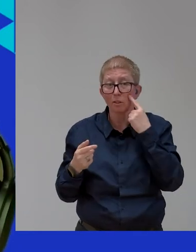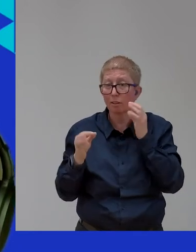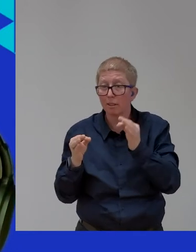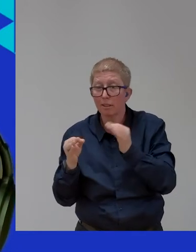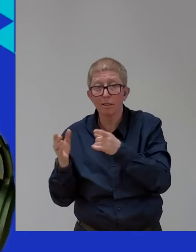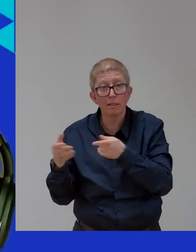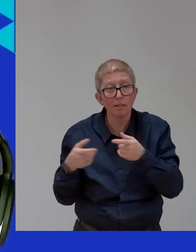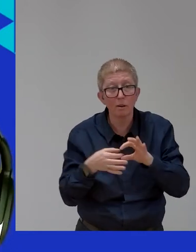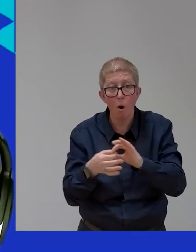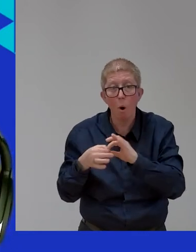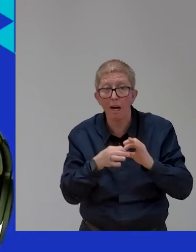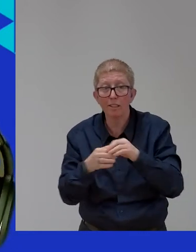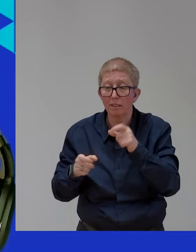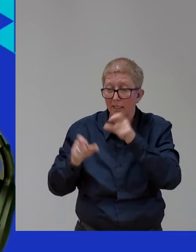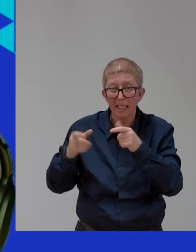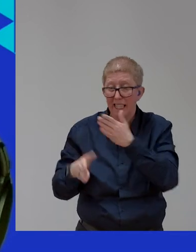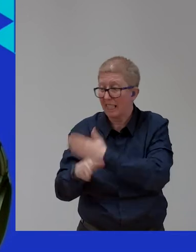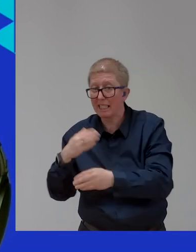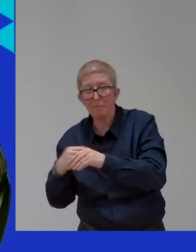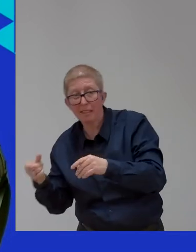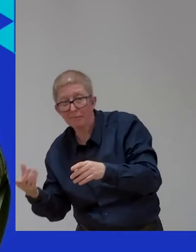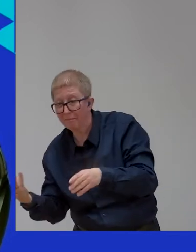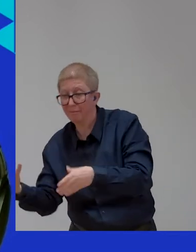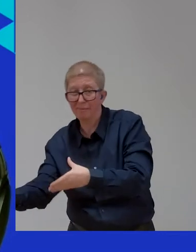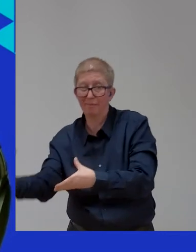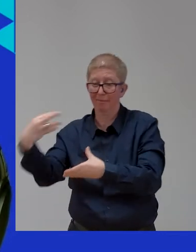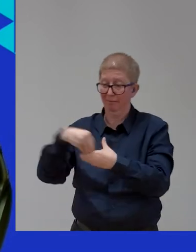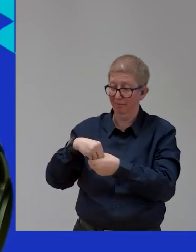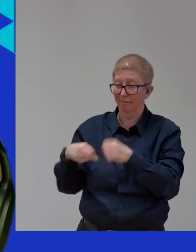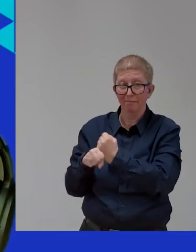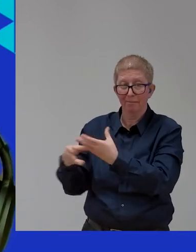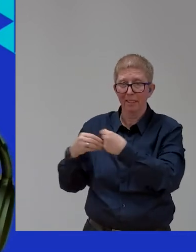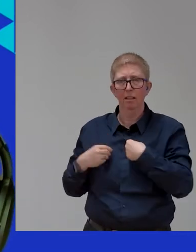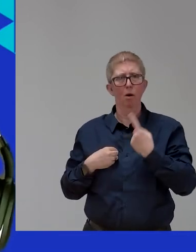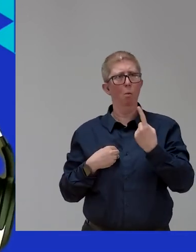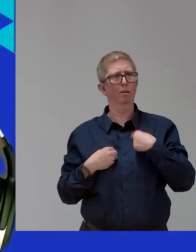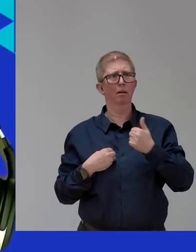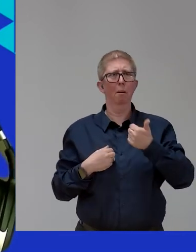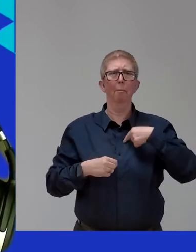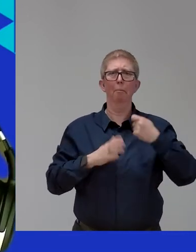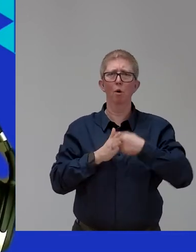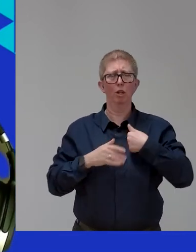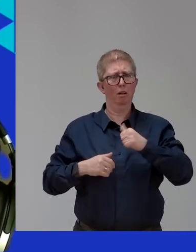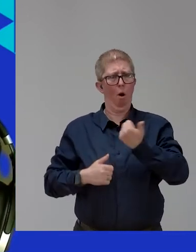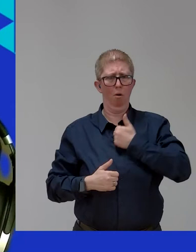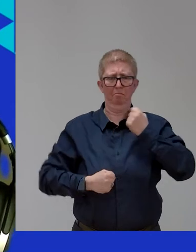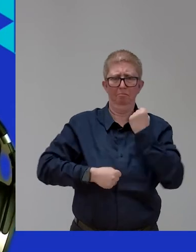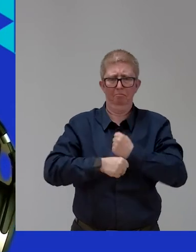are consulted, are involved whenever we design something that is relevant for the labor market. Thanks so much,